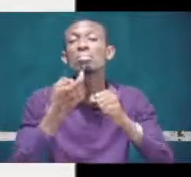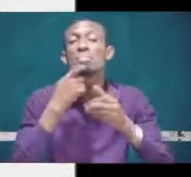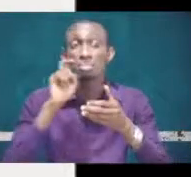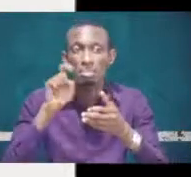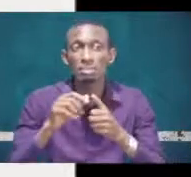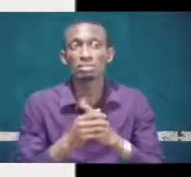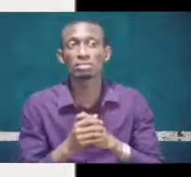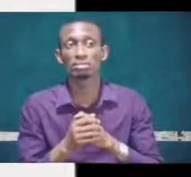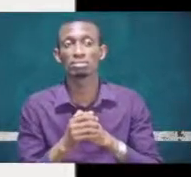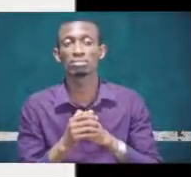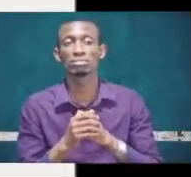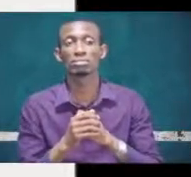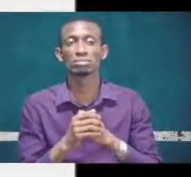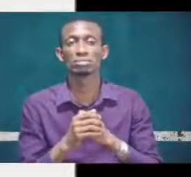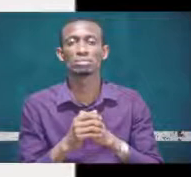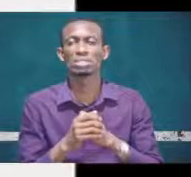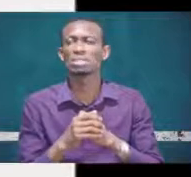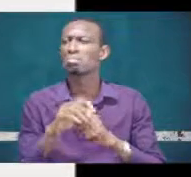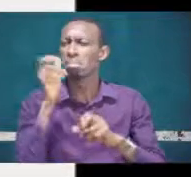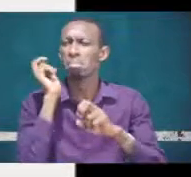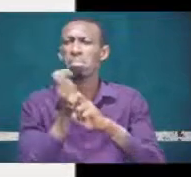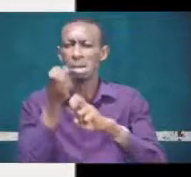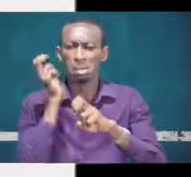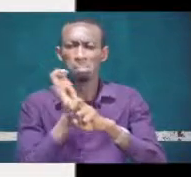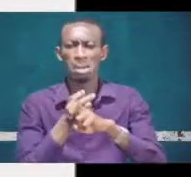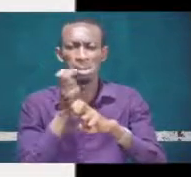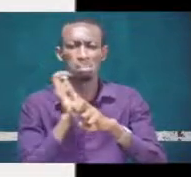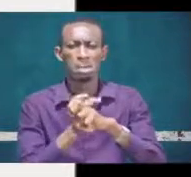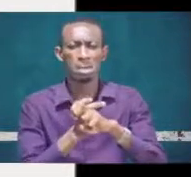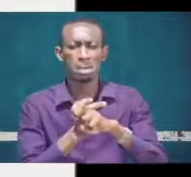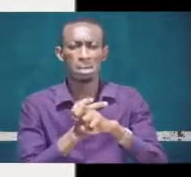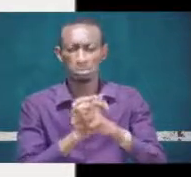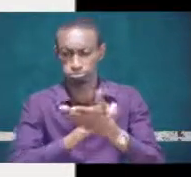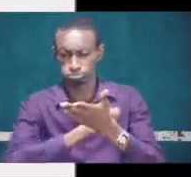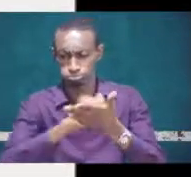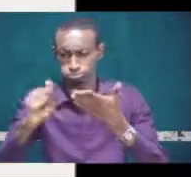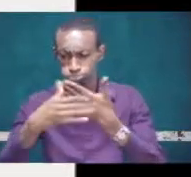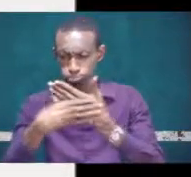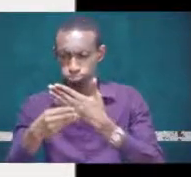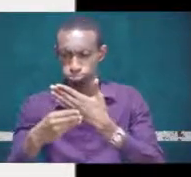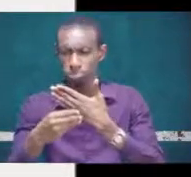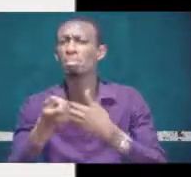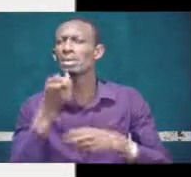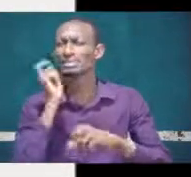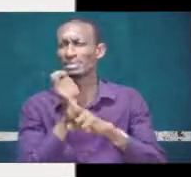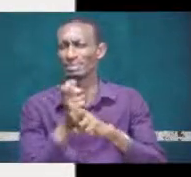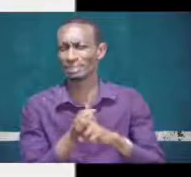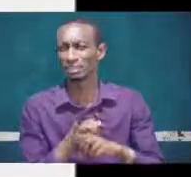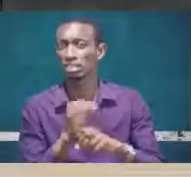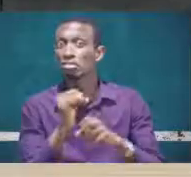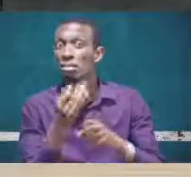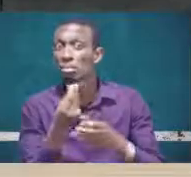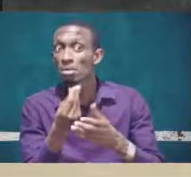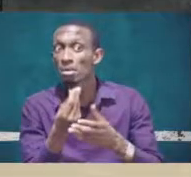should be difficult to forge or copy by other individuals. And when money is difficult to be copied or